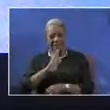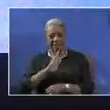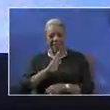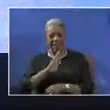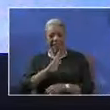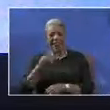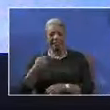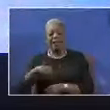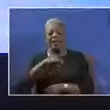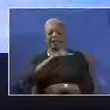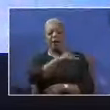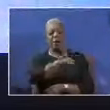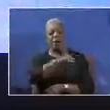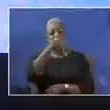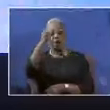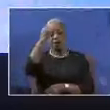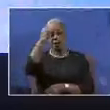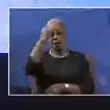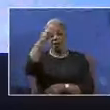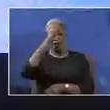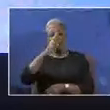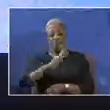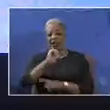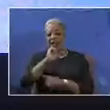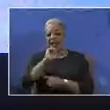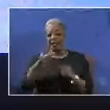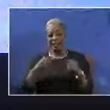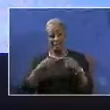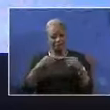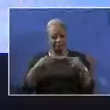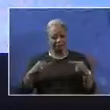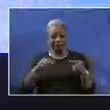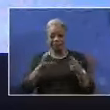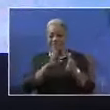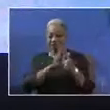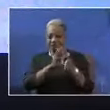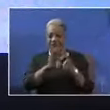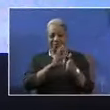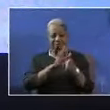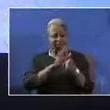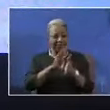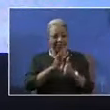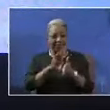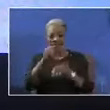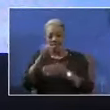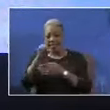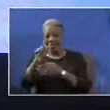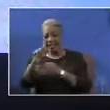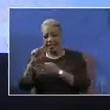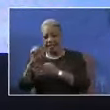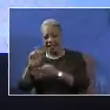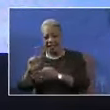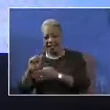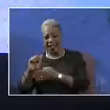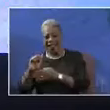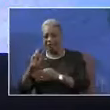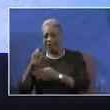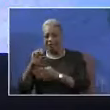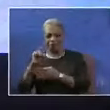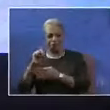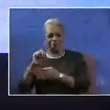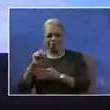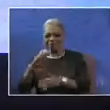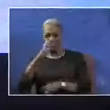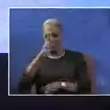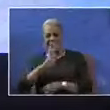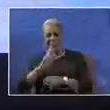that God is not opposed to numbering and data, because Jesus took a last lunch of two